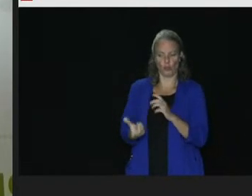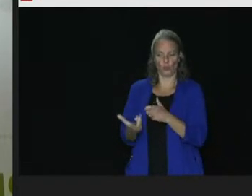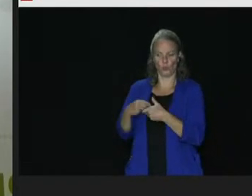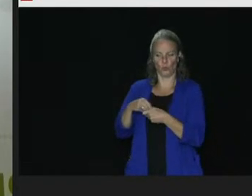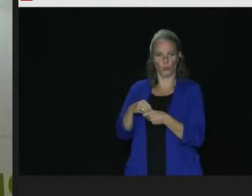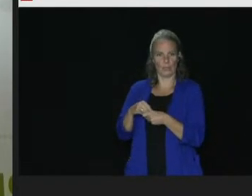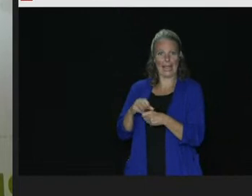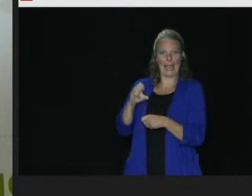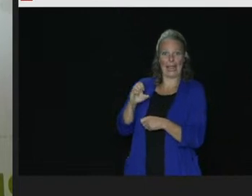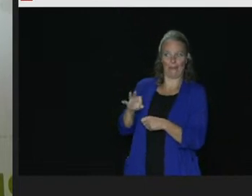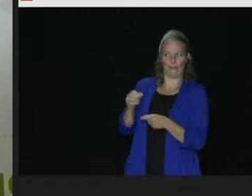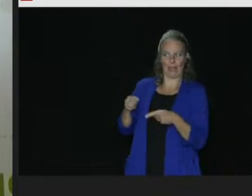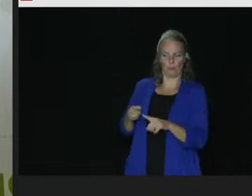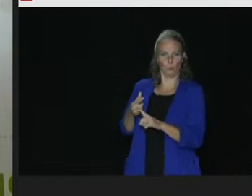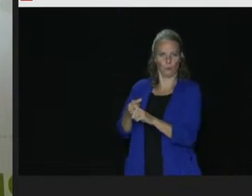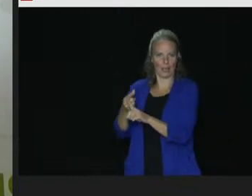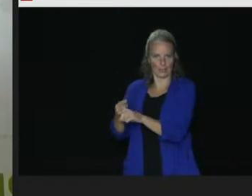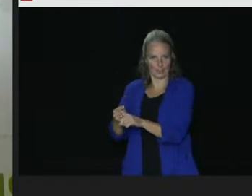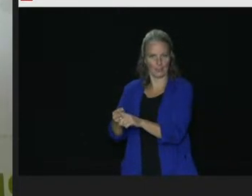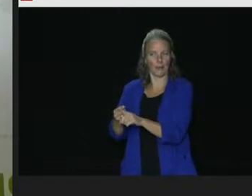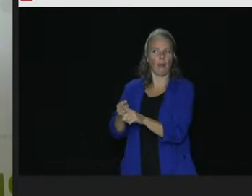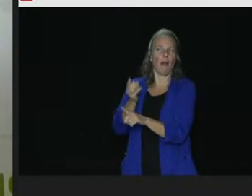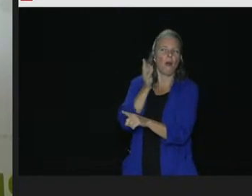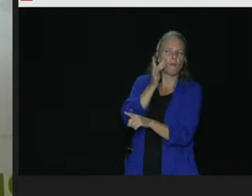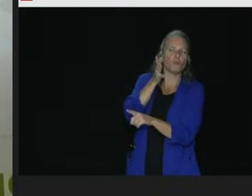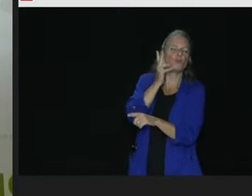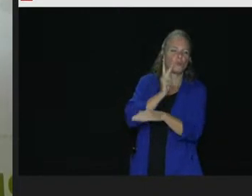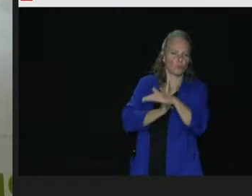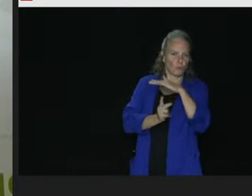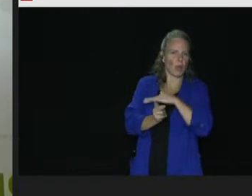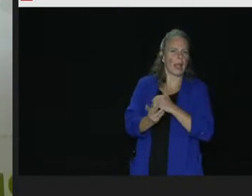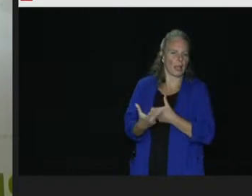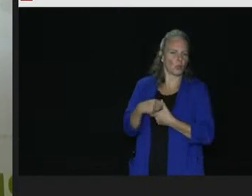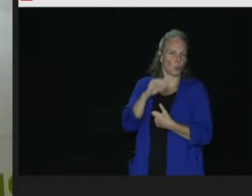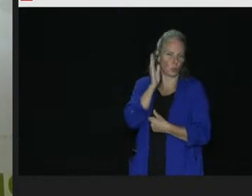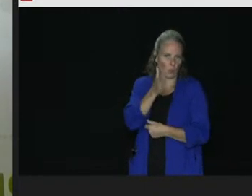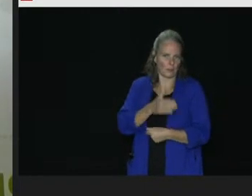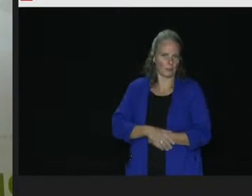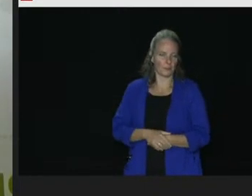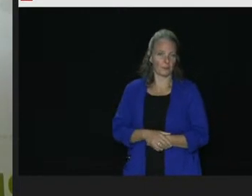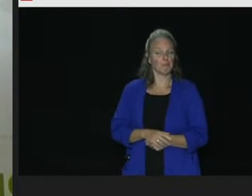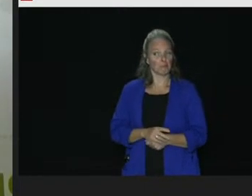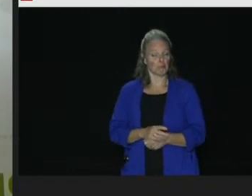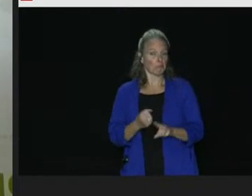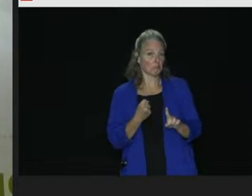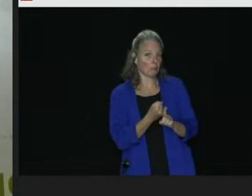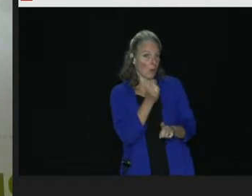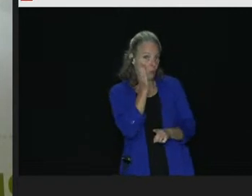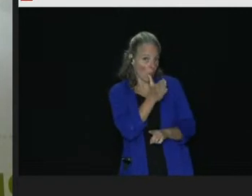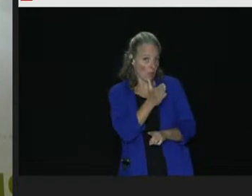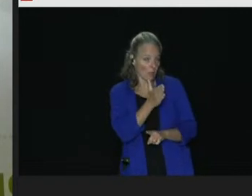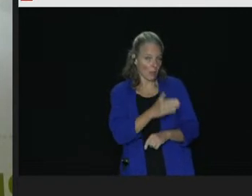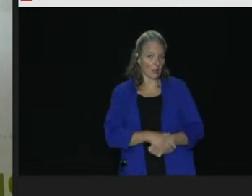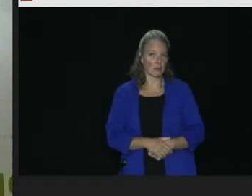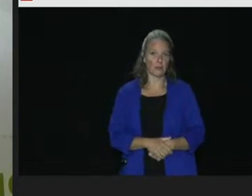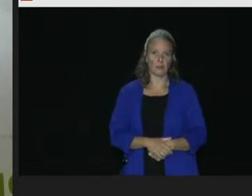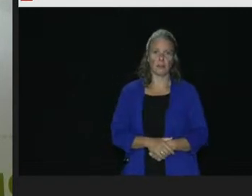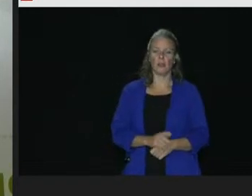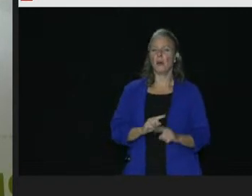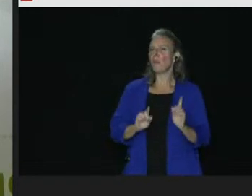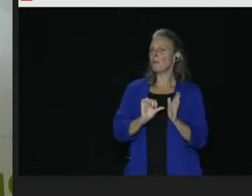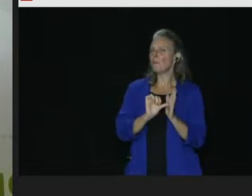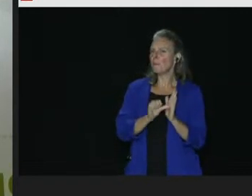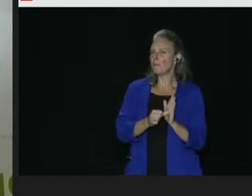that going into the future modeling sessions. But it will have some impact for sure. But primarily we want to